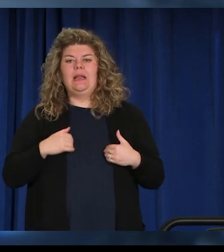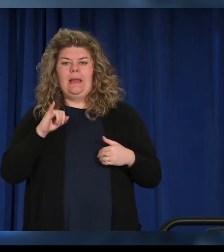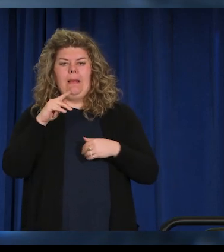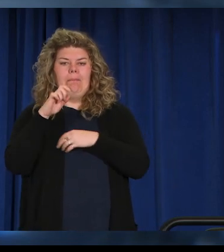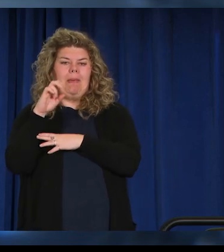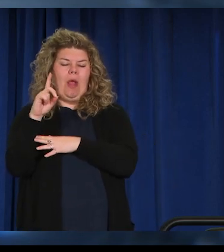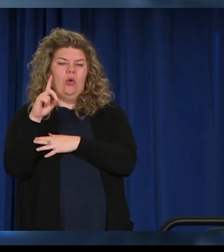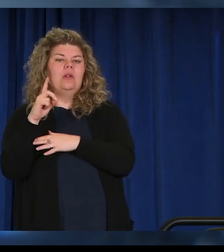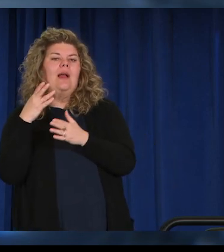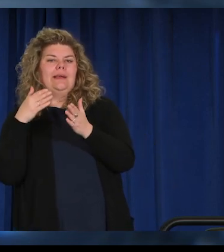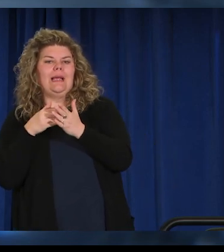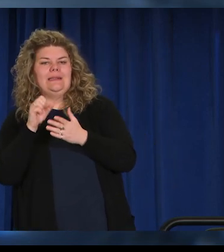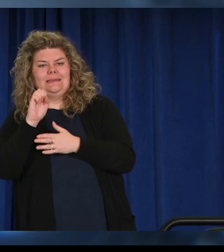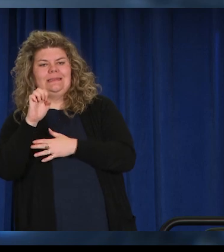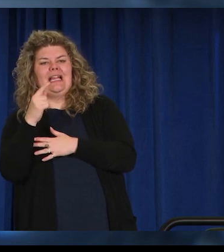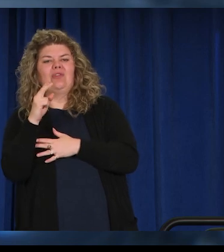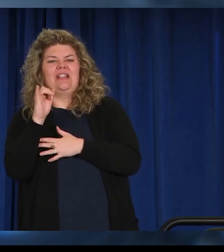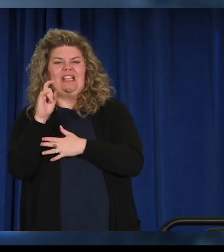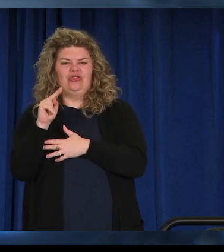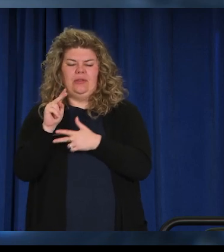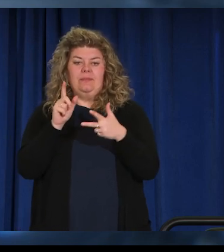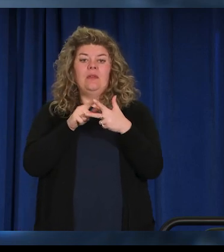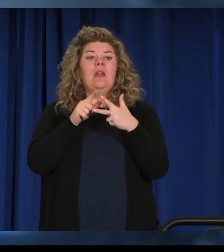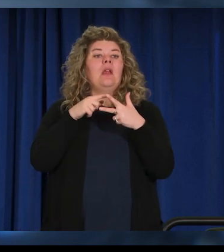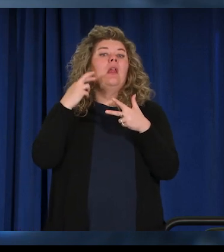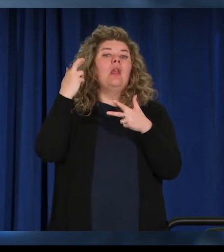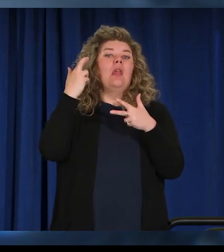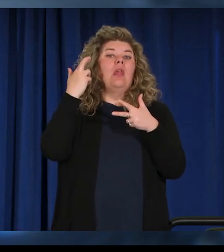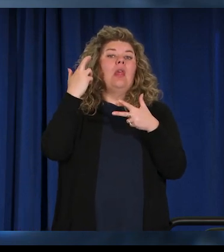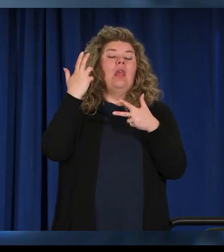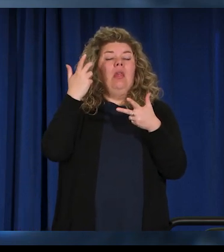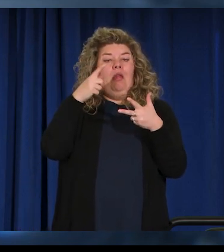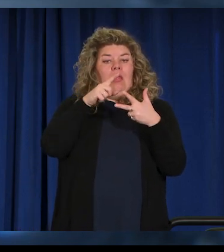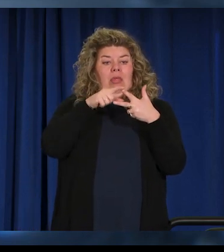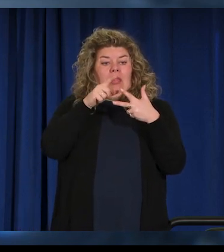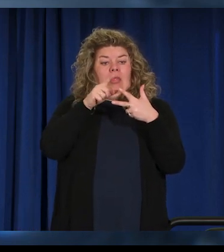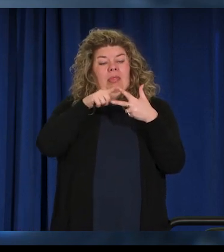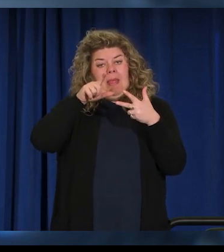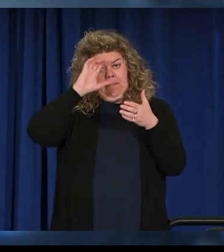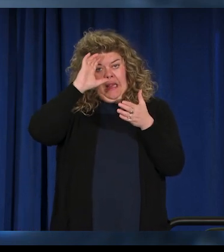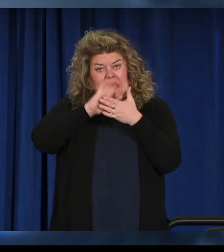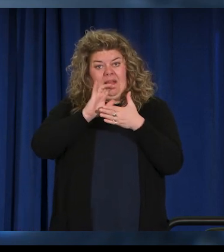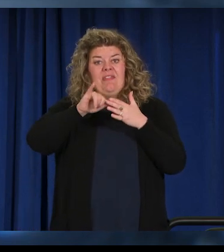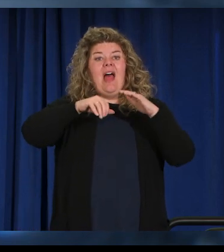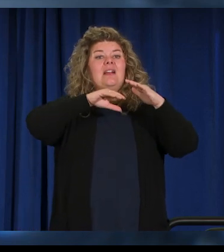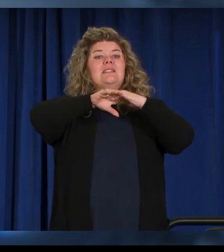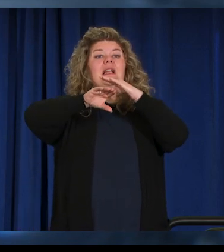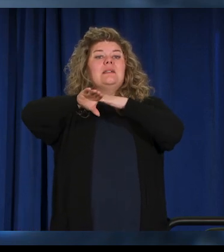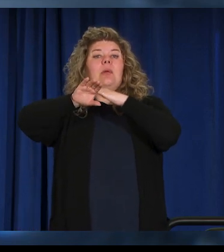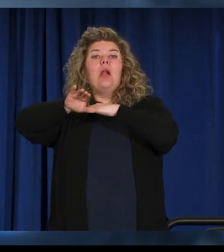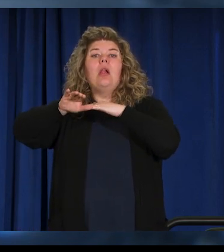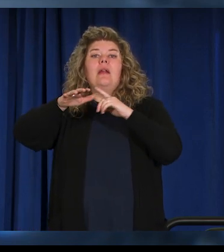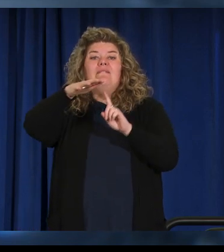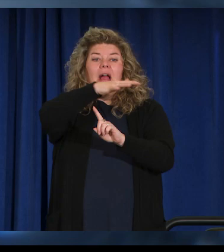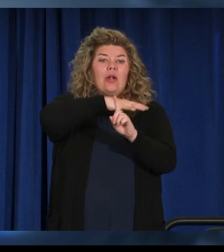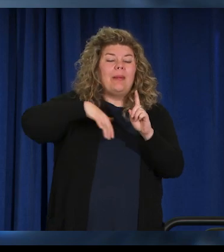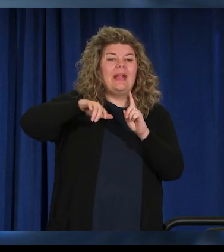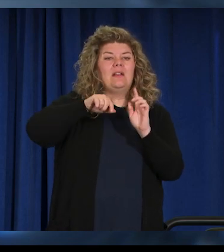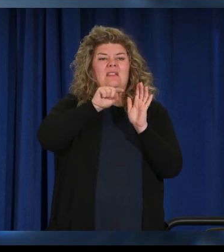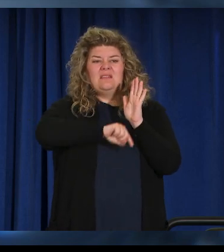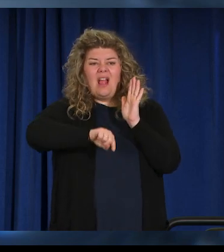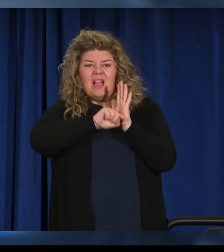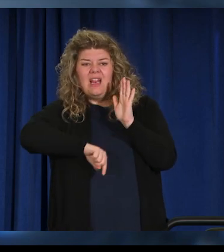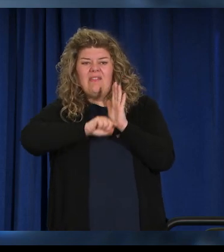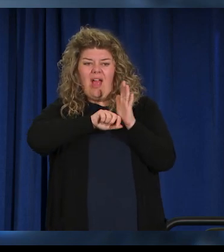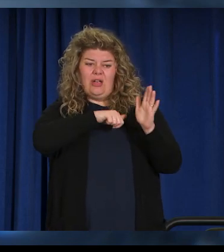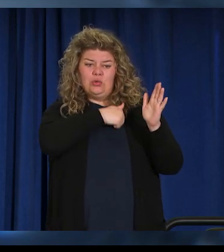Against Segregation. The belief here is that inaccessible environments and derogatory attitudes are what are